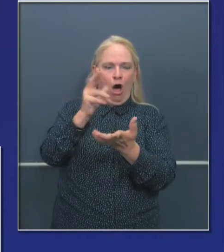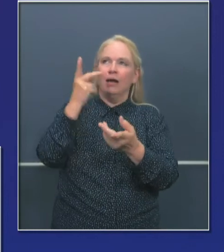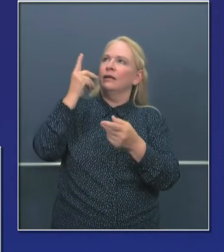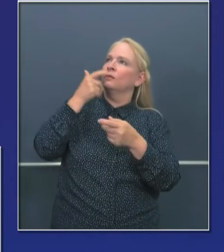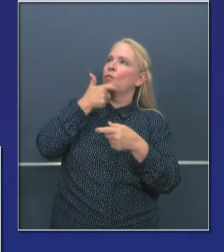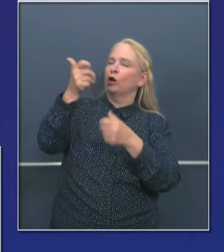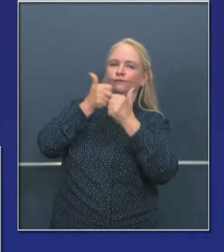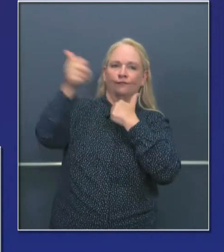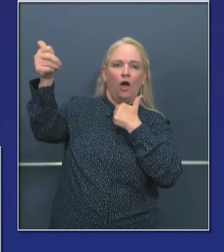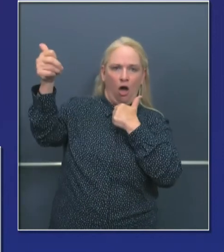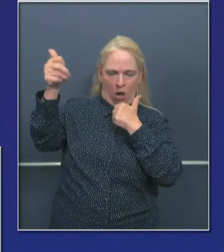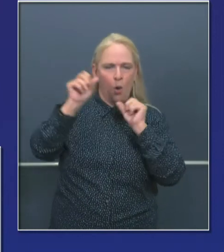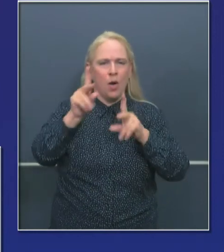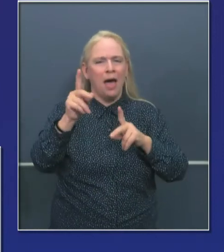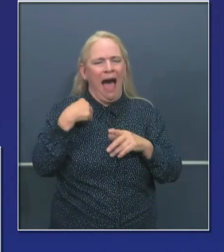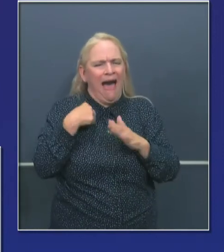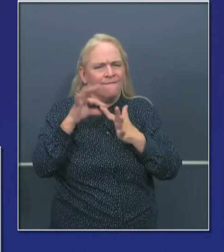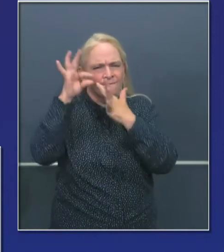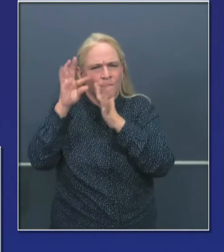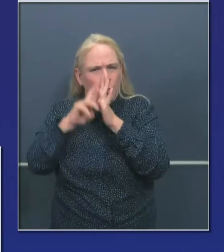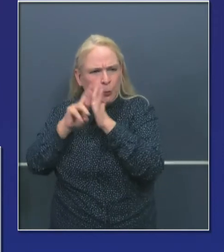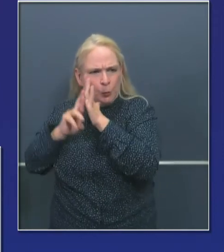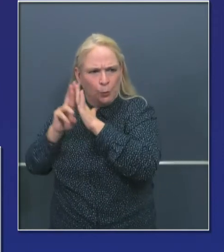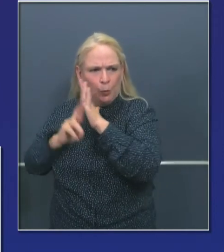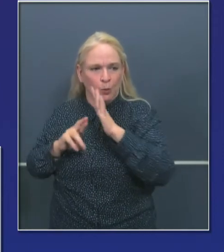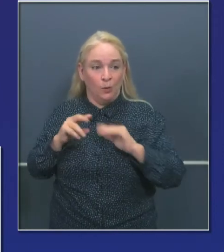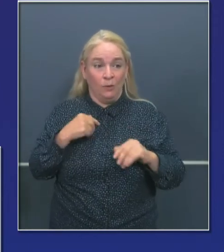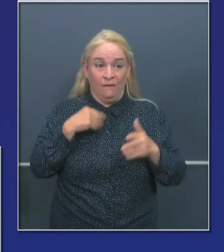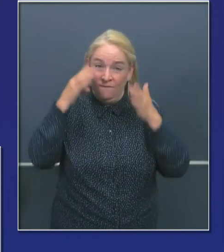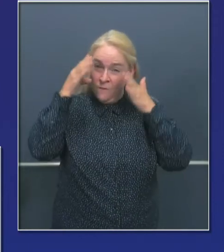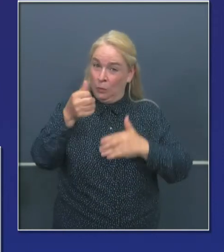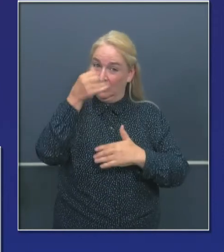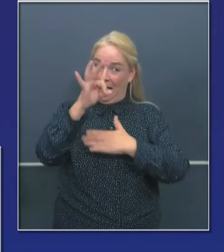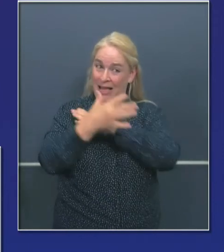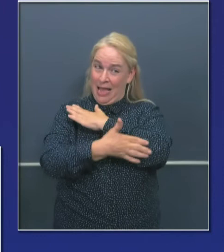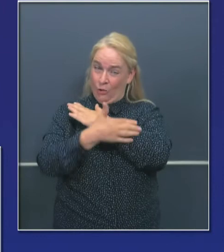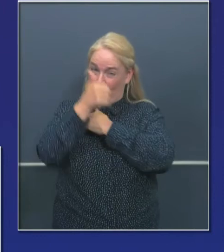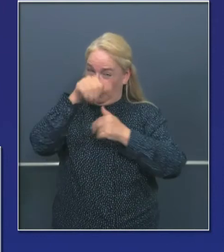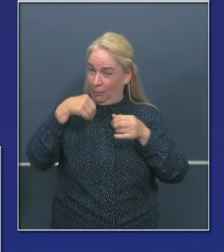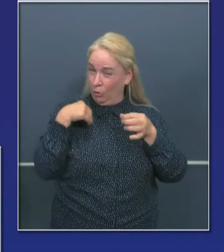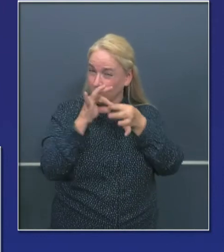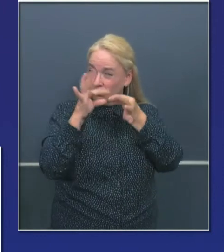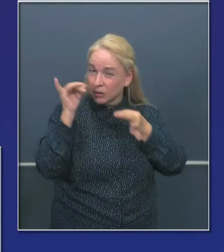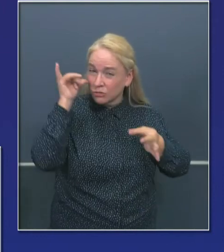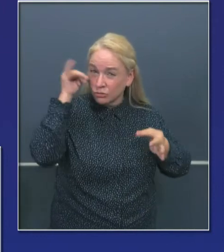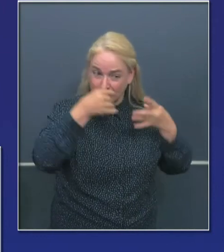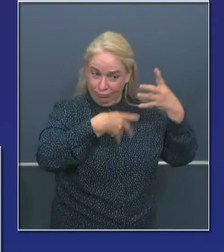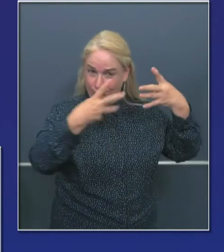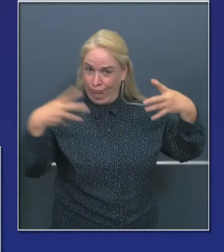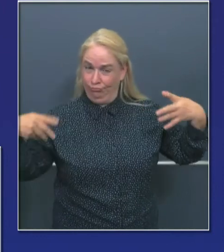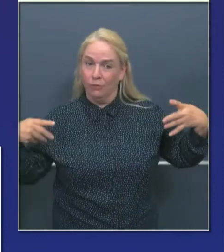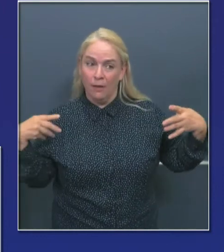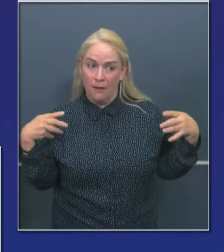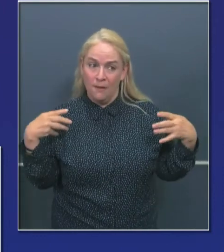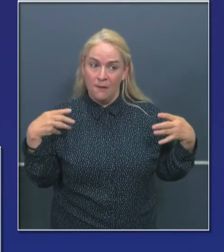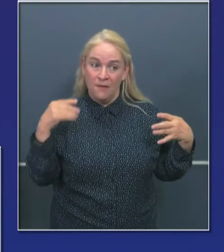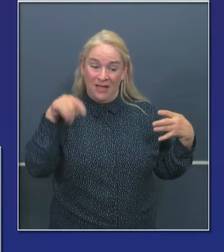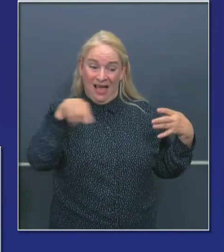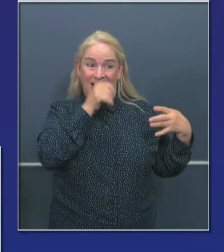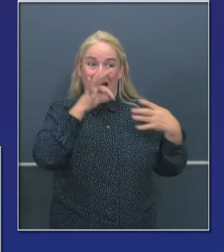Again, in those 19 counties that we are working very closely with, we want to see those fireworks shows